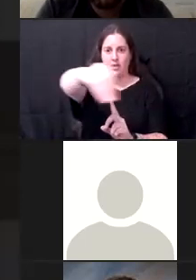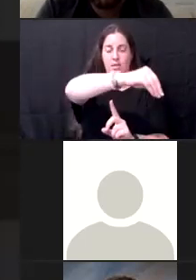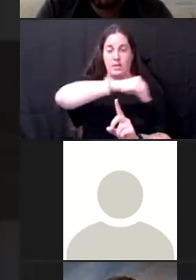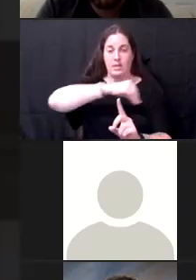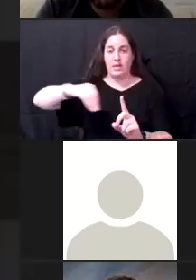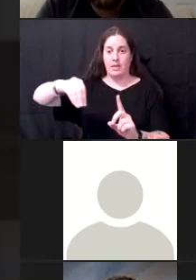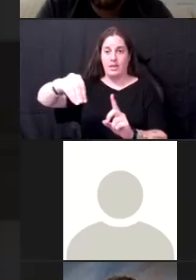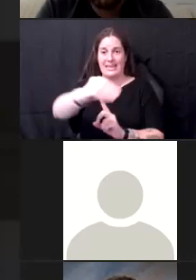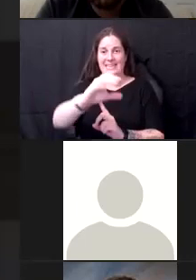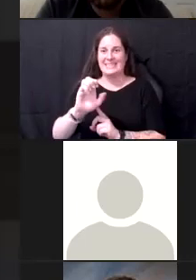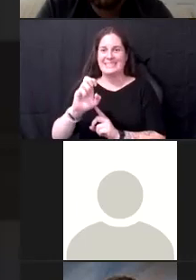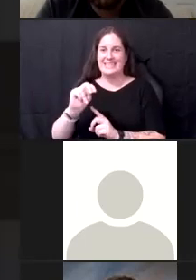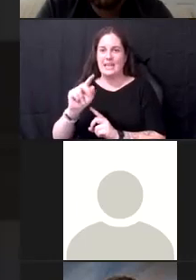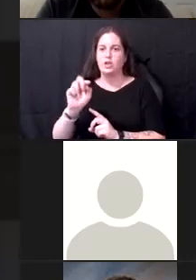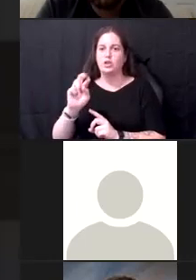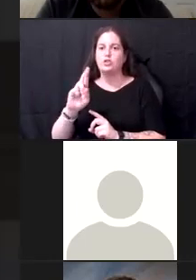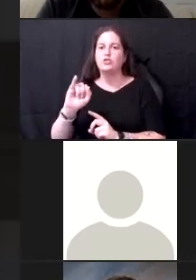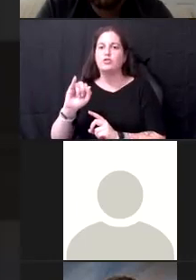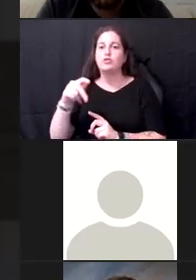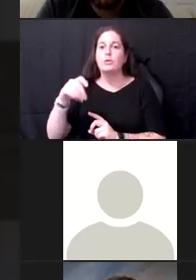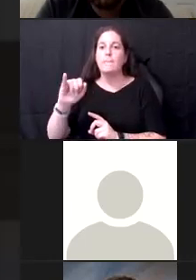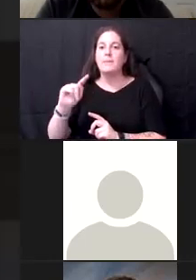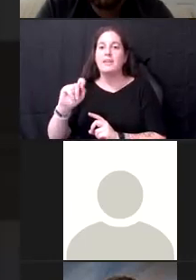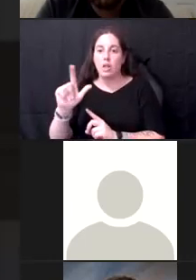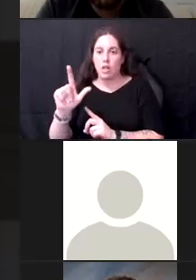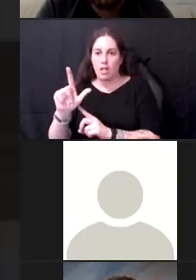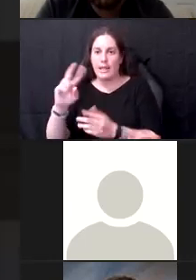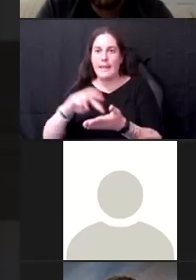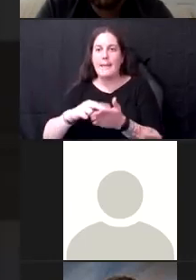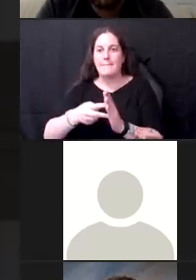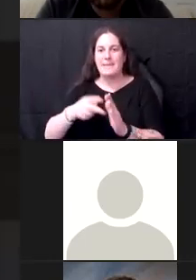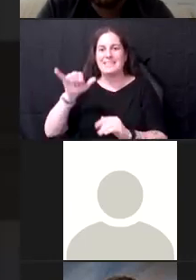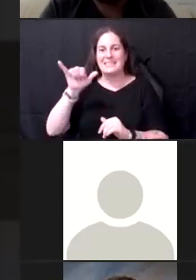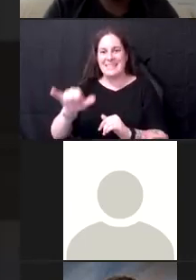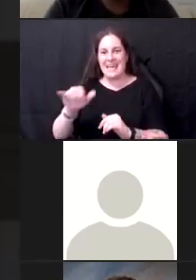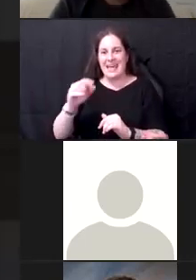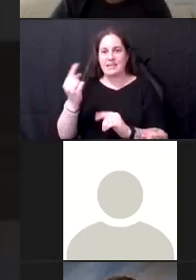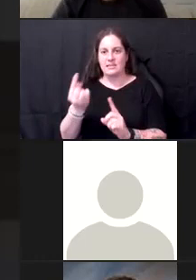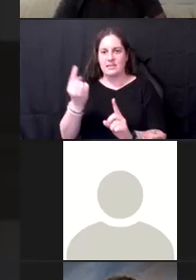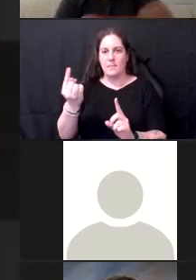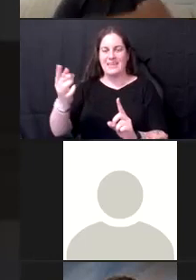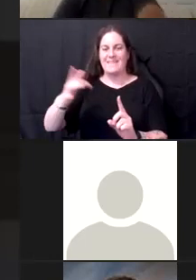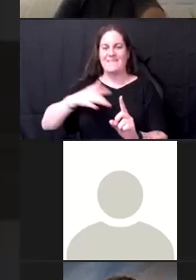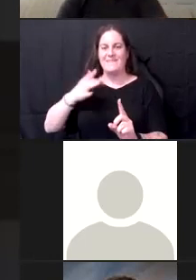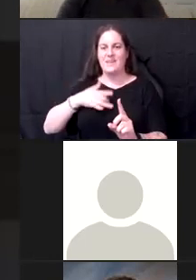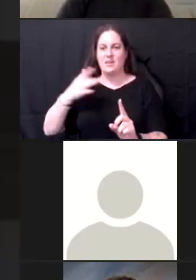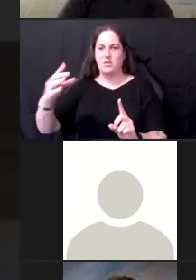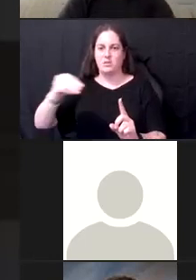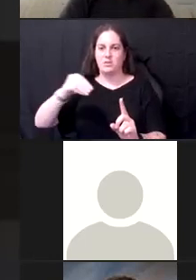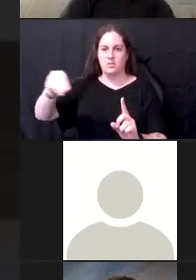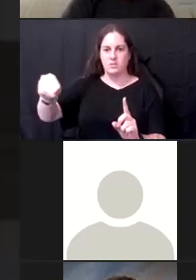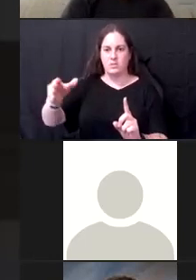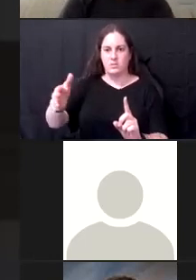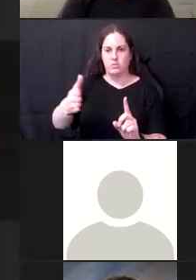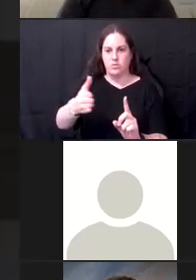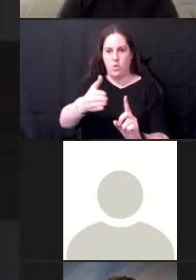acceleration, meaning it's the acceleration that that object feels toward the Earth,